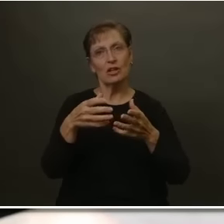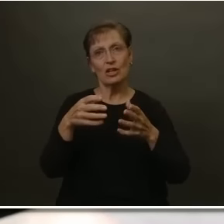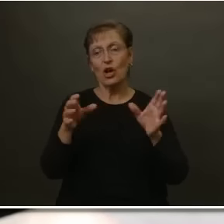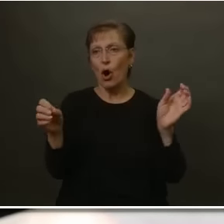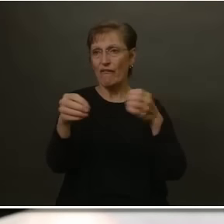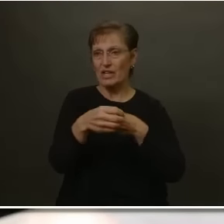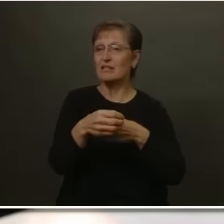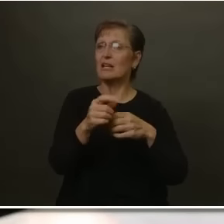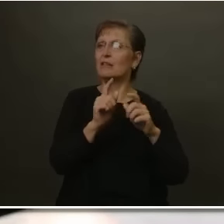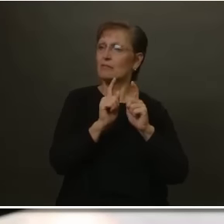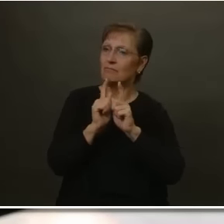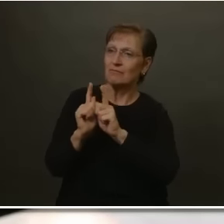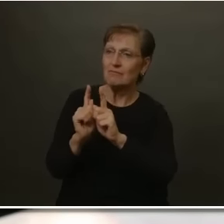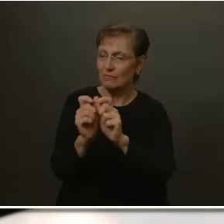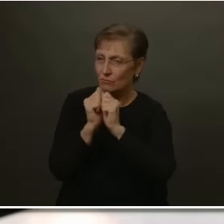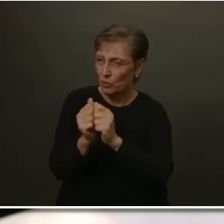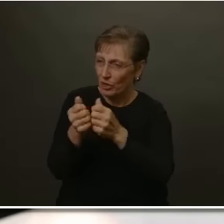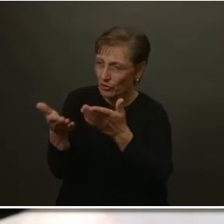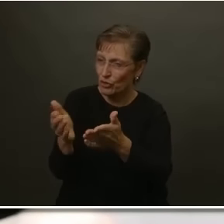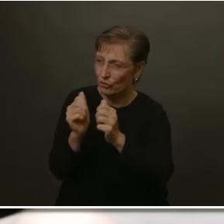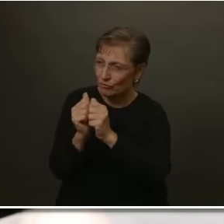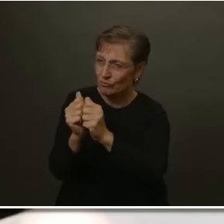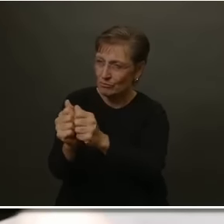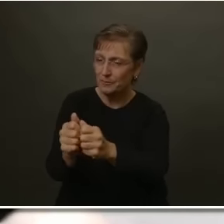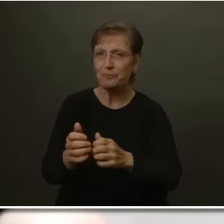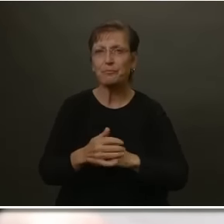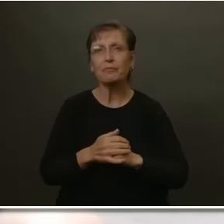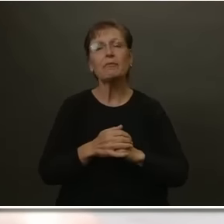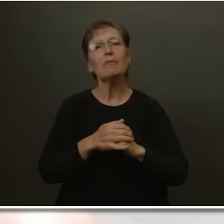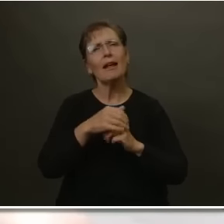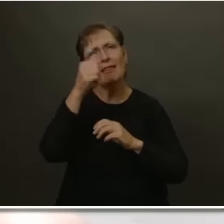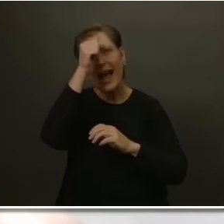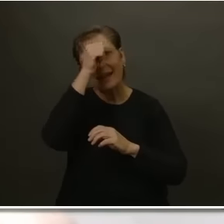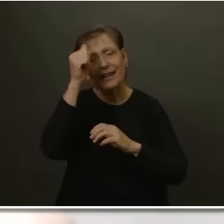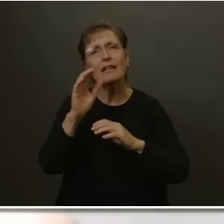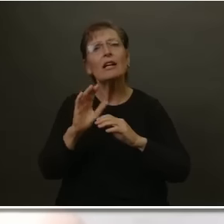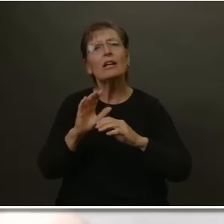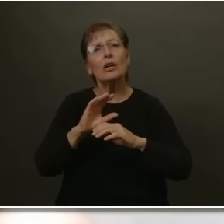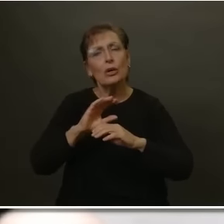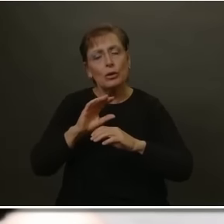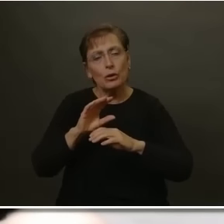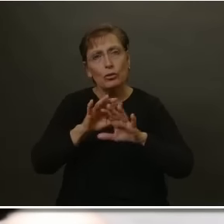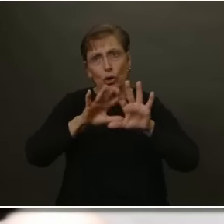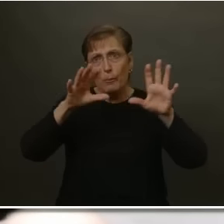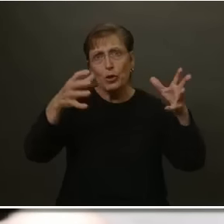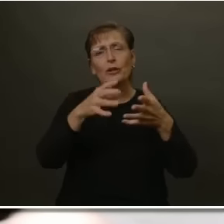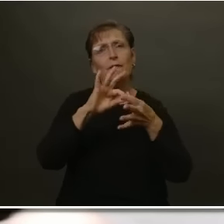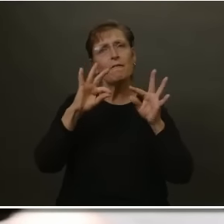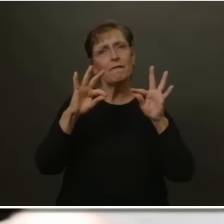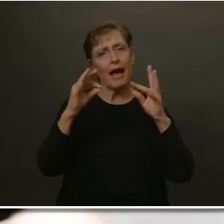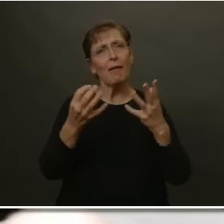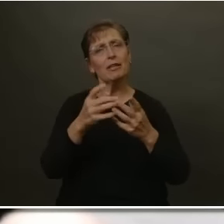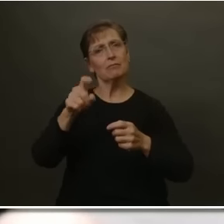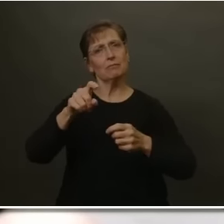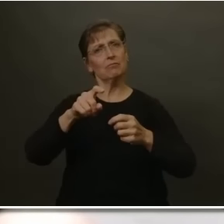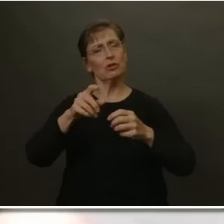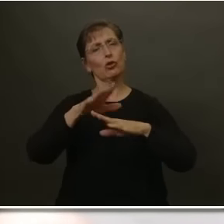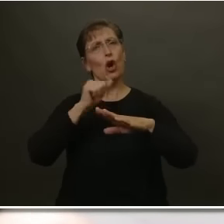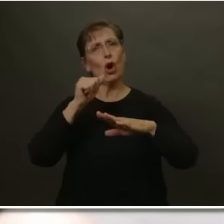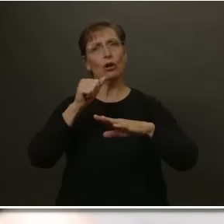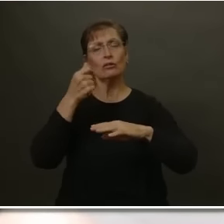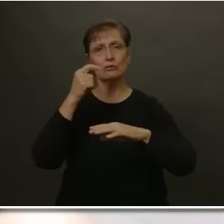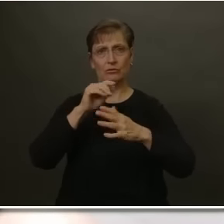you. The Anglican Communion family is called to be one across our great differences of culture and